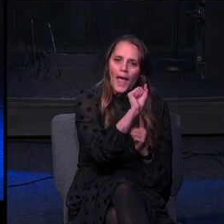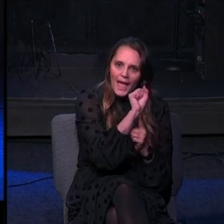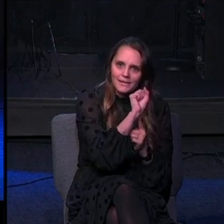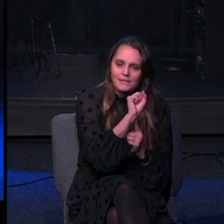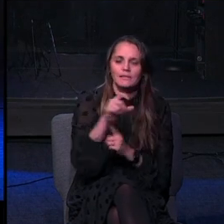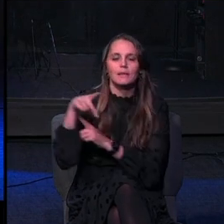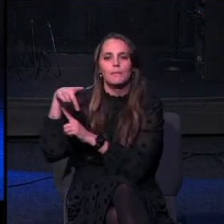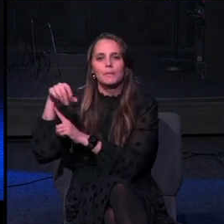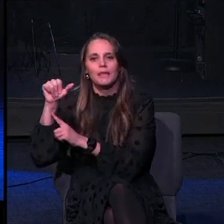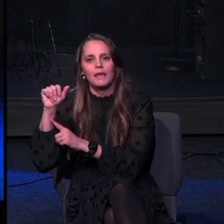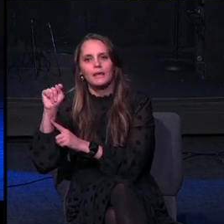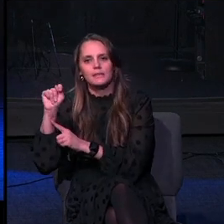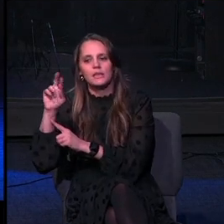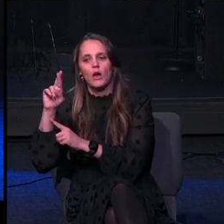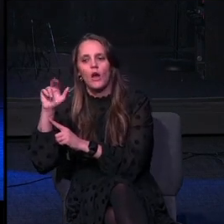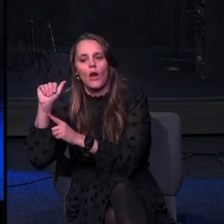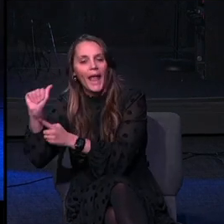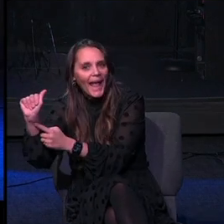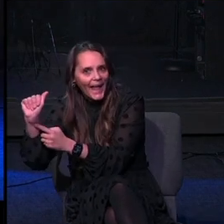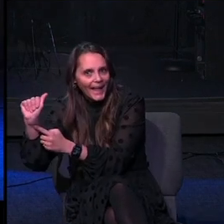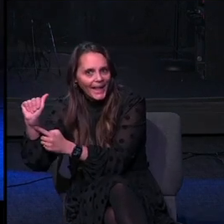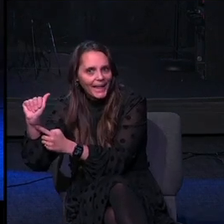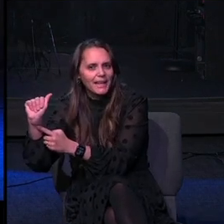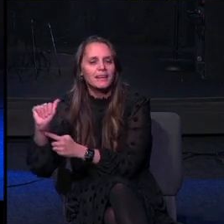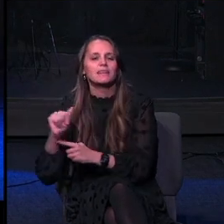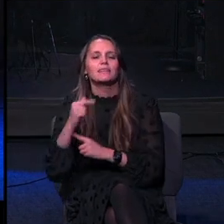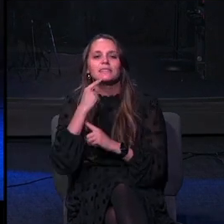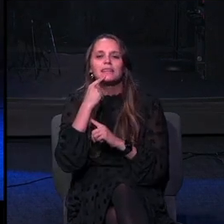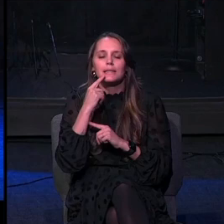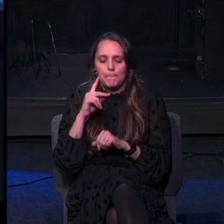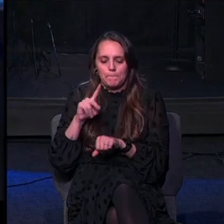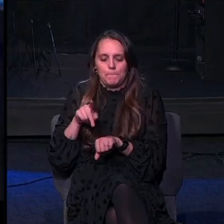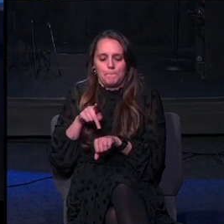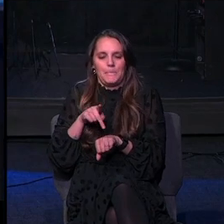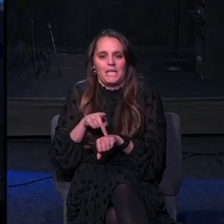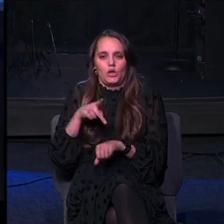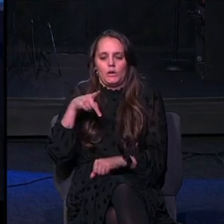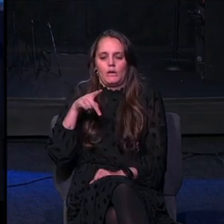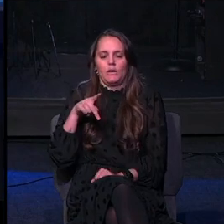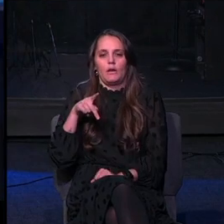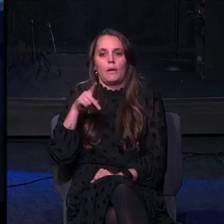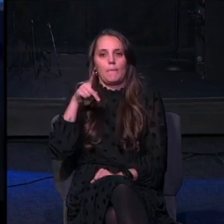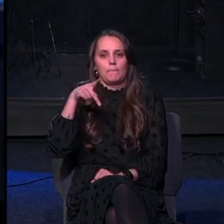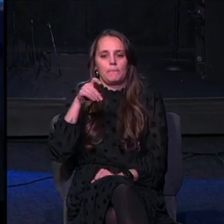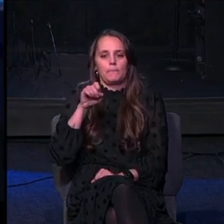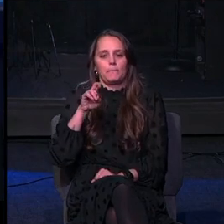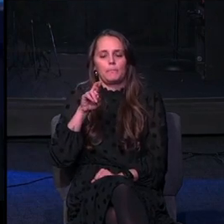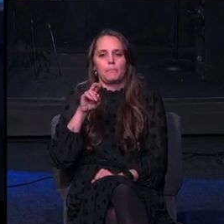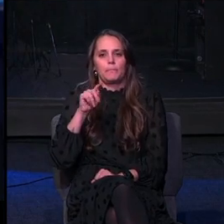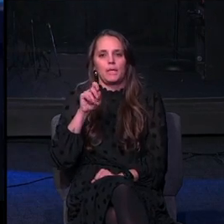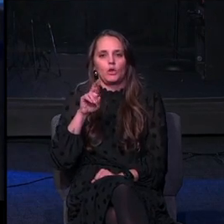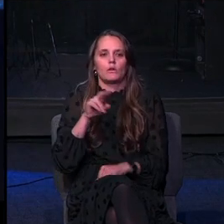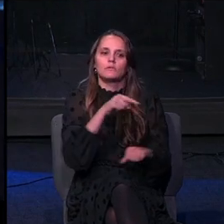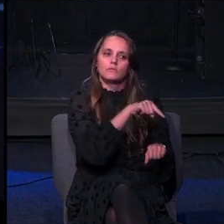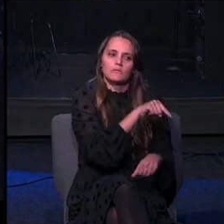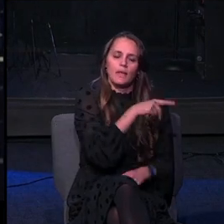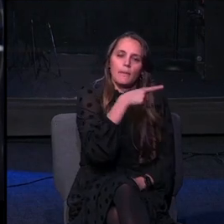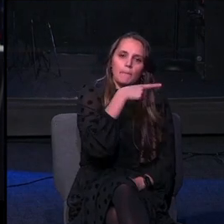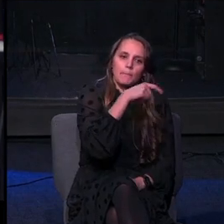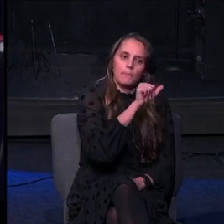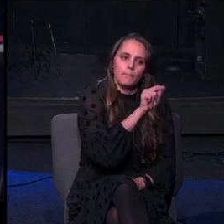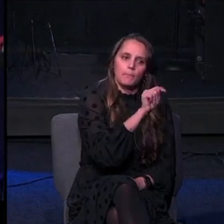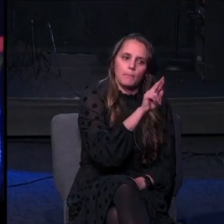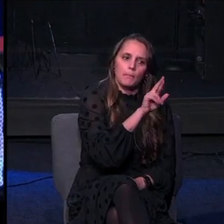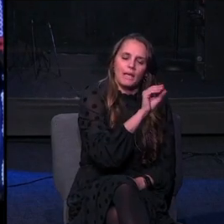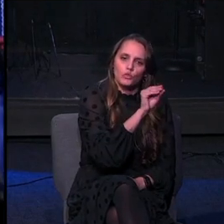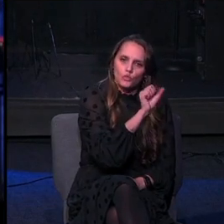P-E-T-R-A. That's the difference here. He says Peter, which is Petros. You're a